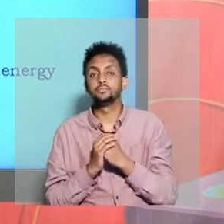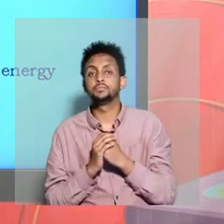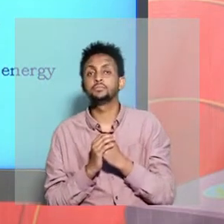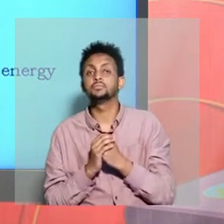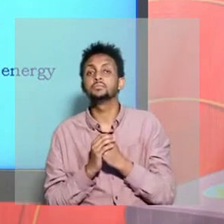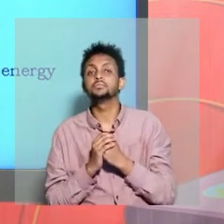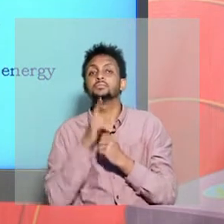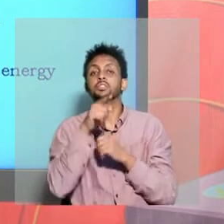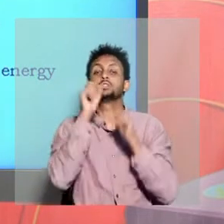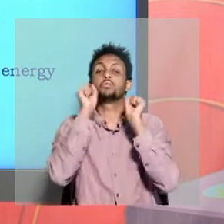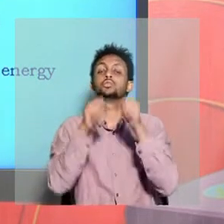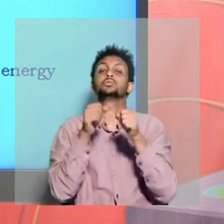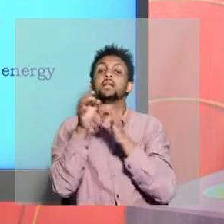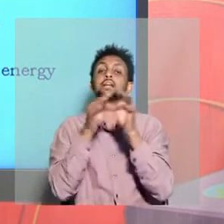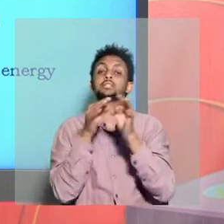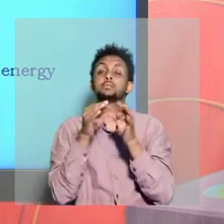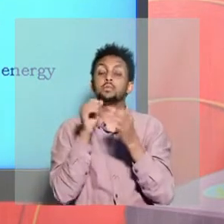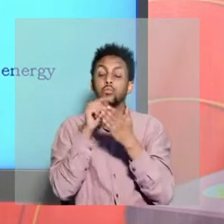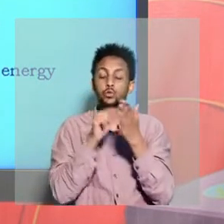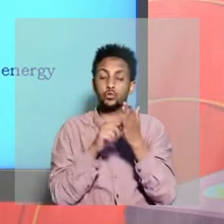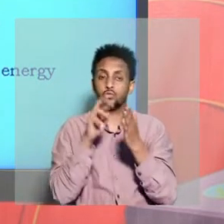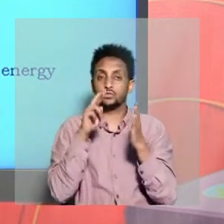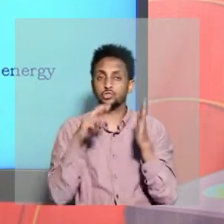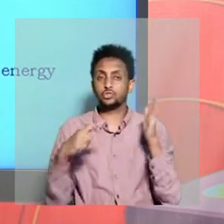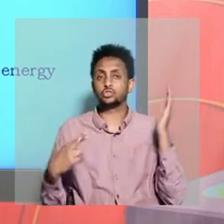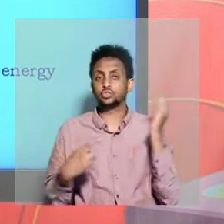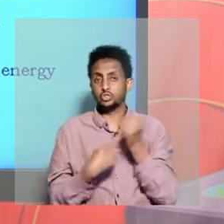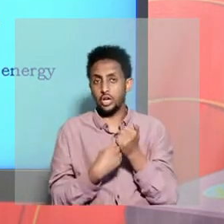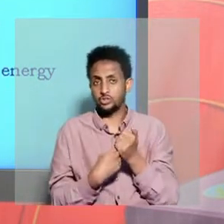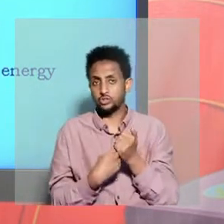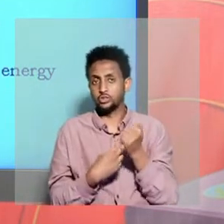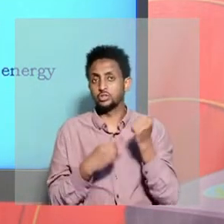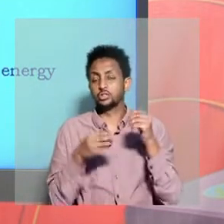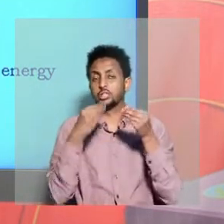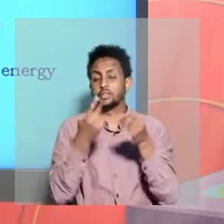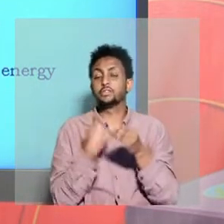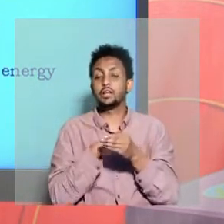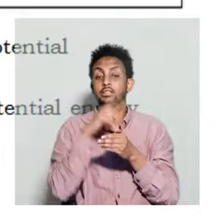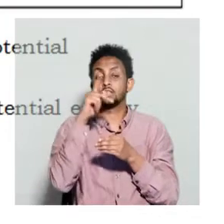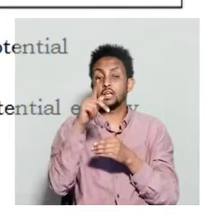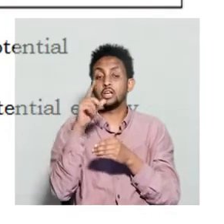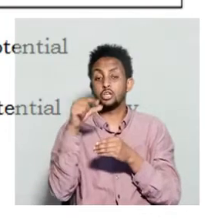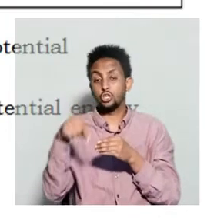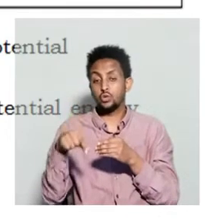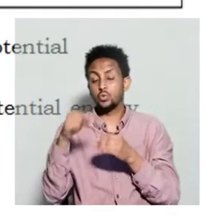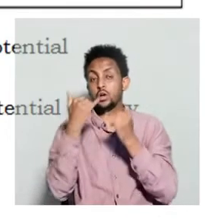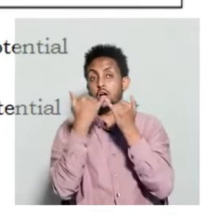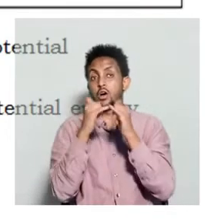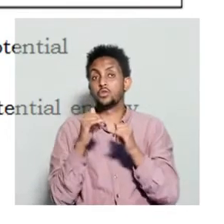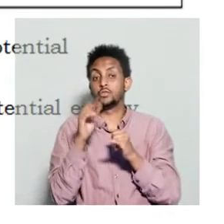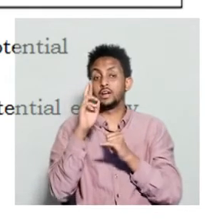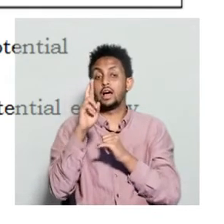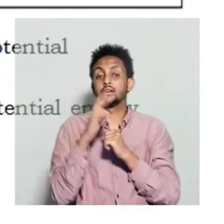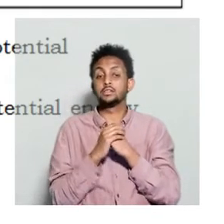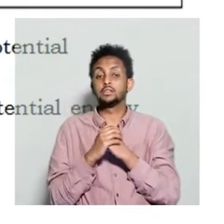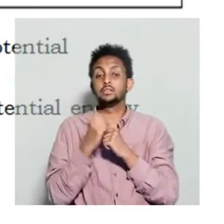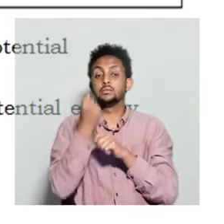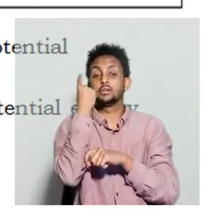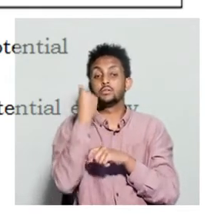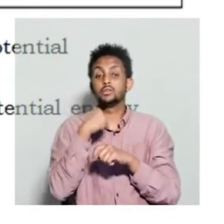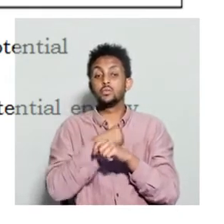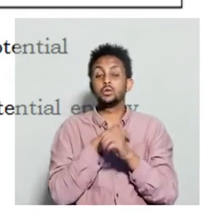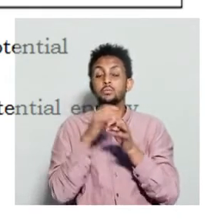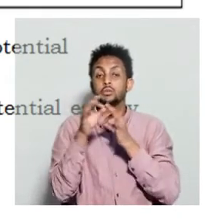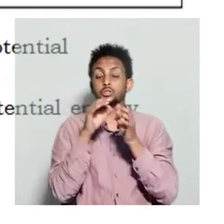It's also possible to express for a point charge, electric field strengths can be given as K, Q over R squared, as we have previously